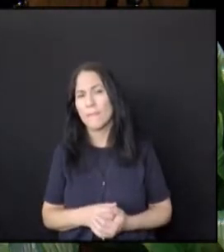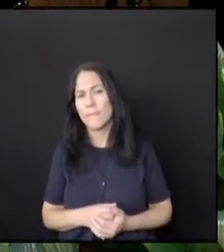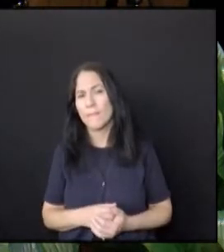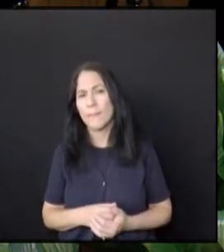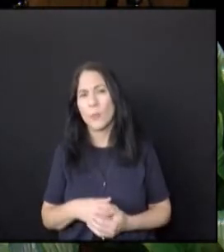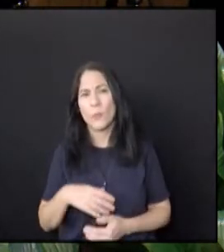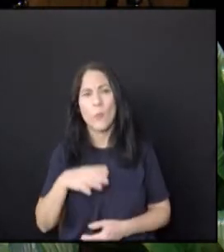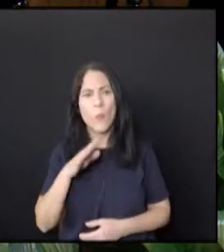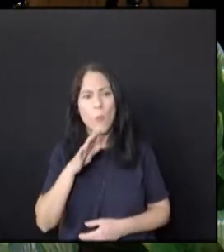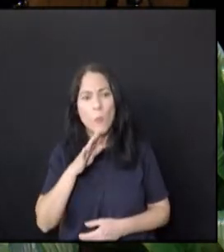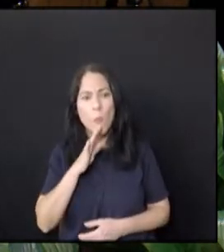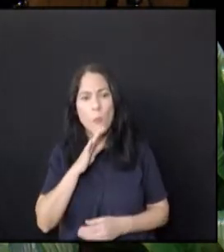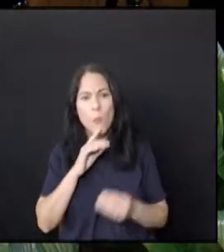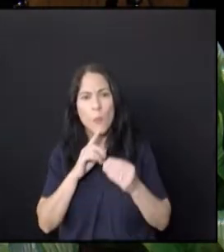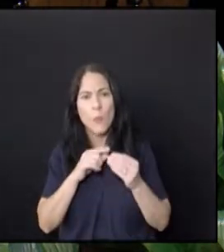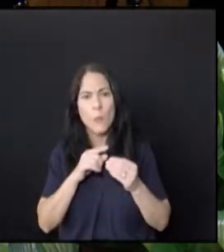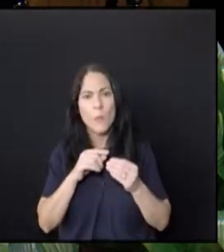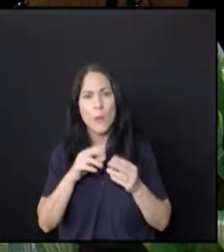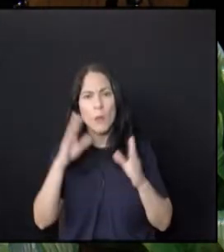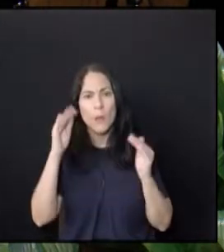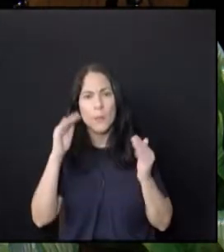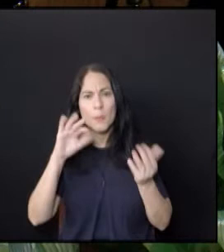Talk about shattered expectations.